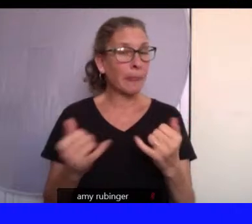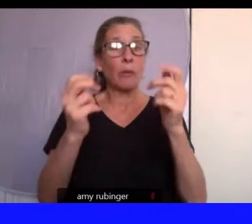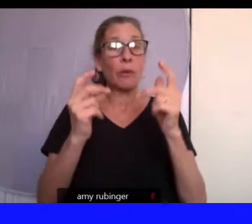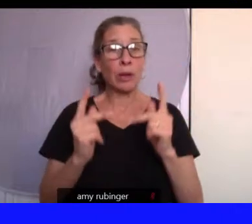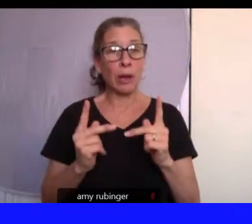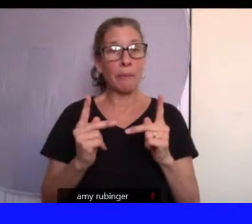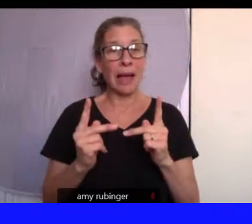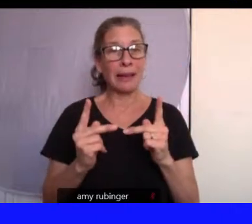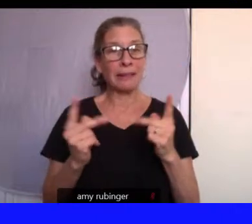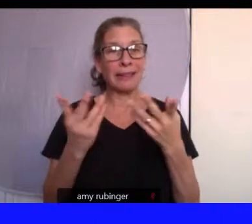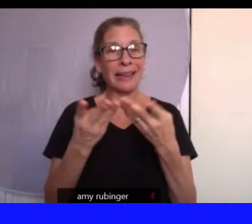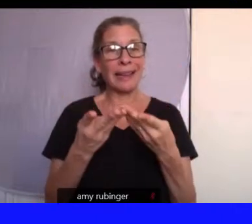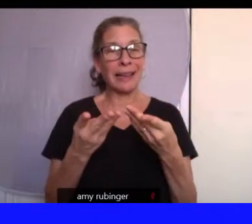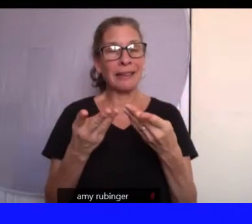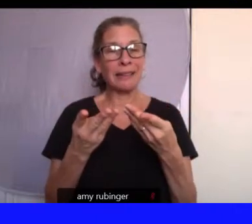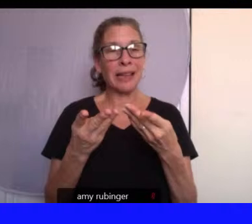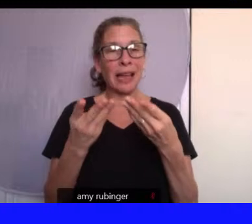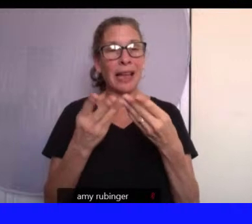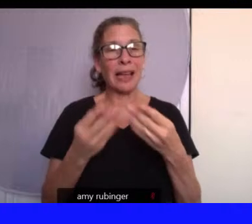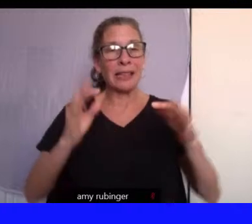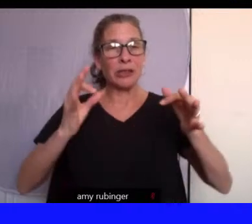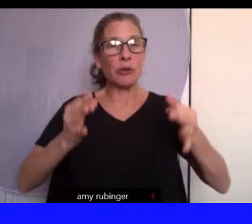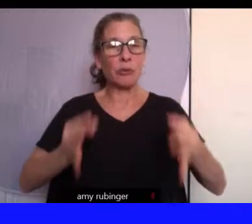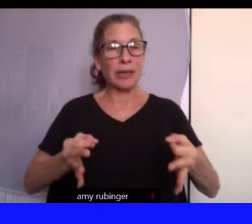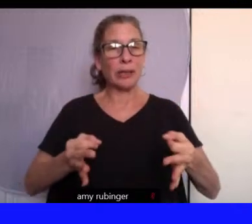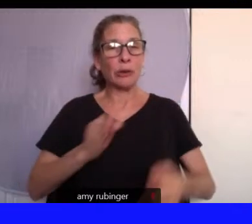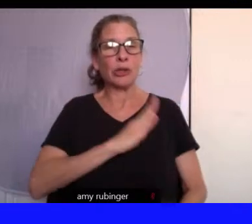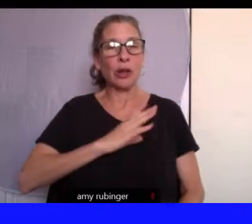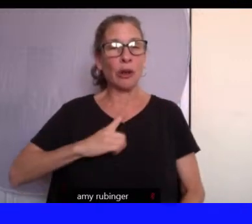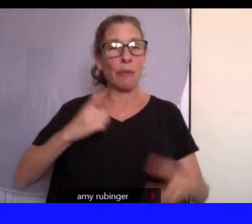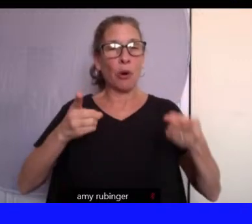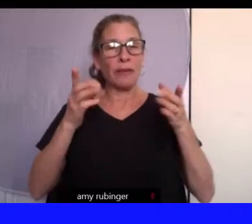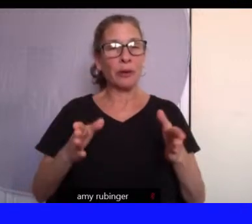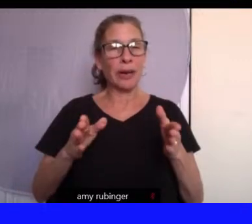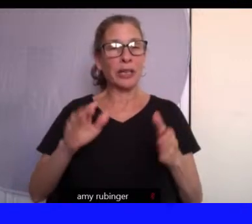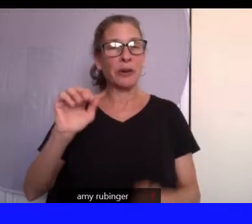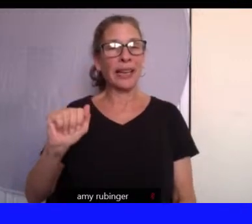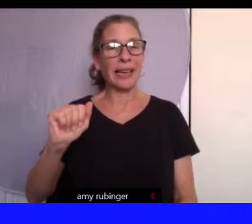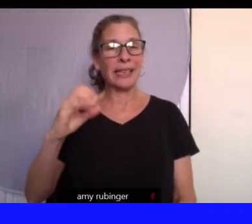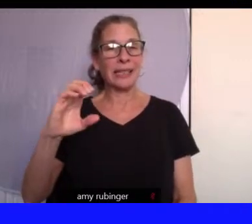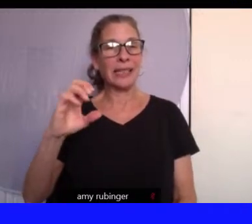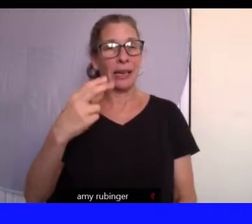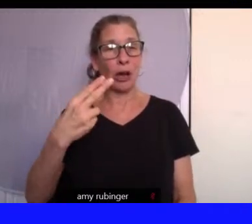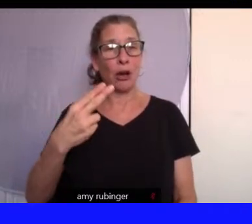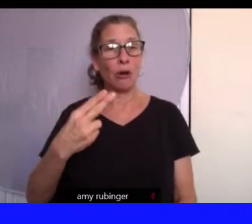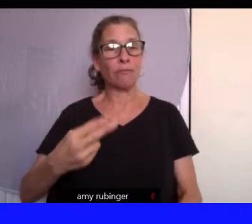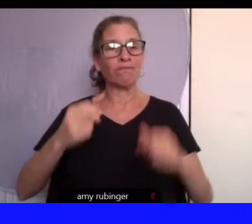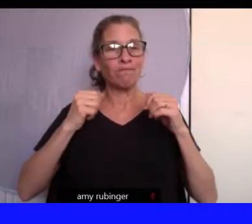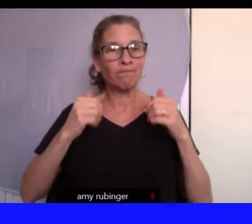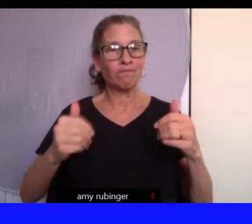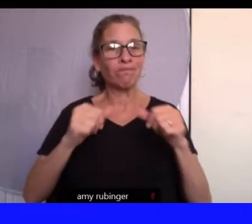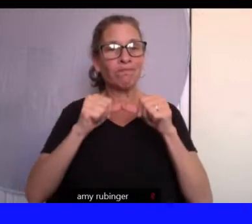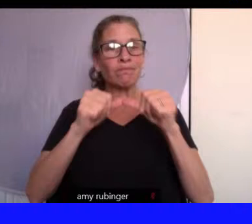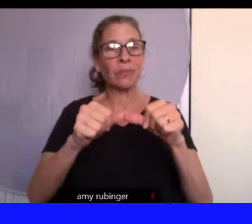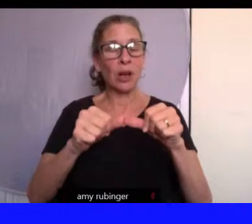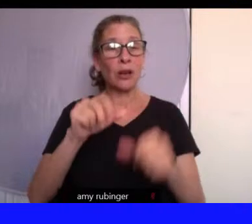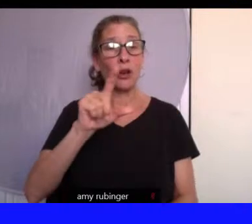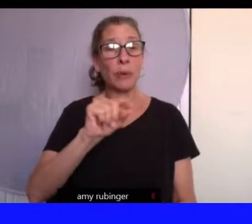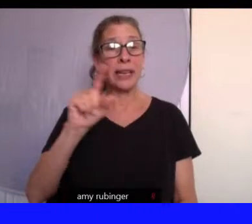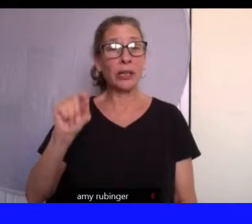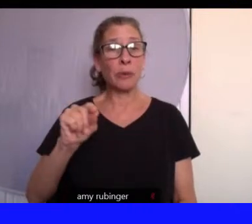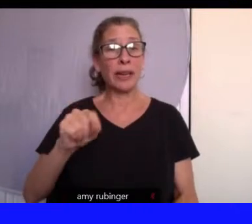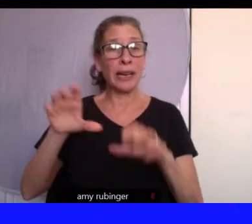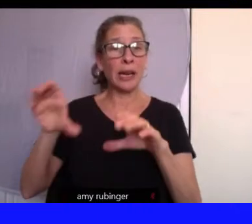savings. Performance year 2020, which, as we all know, was during the absolute height of the